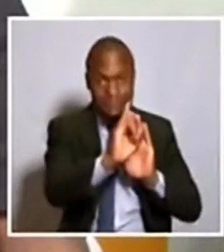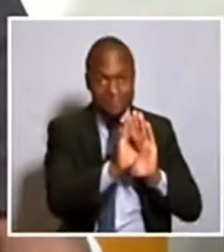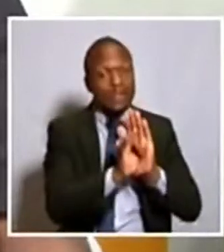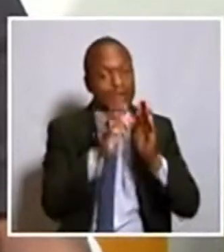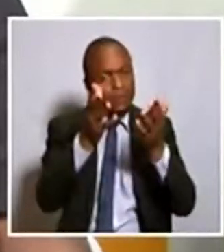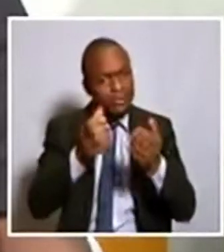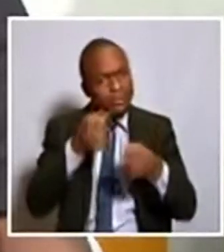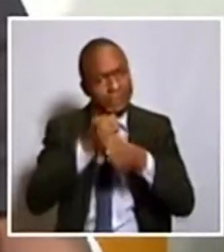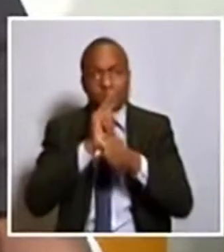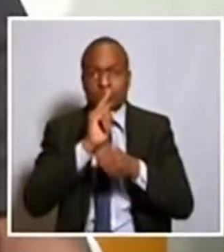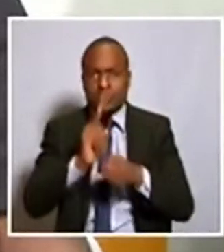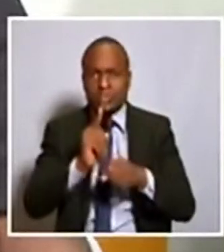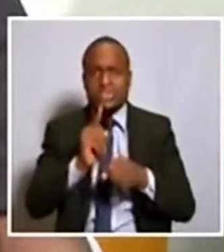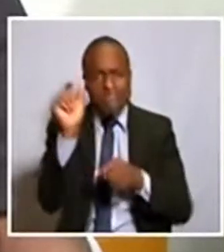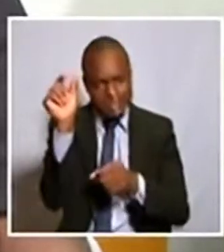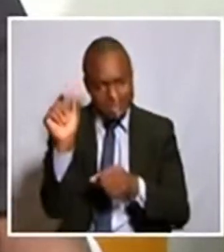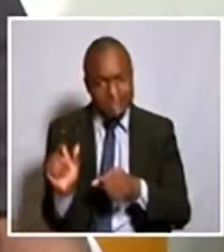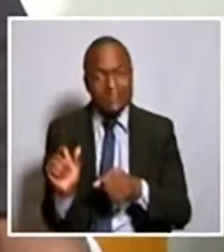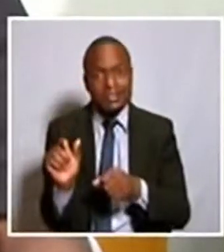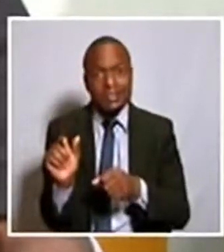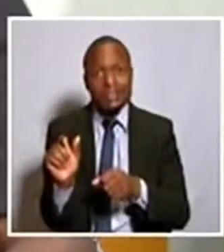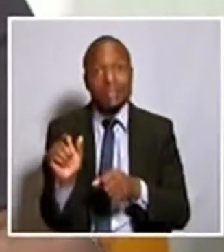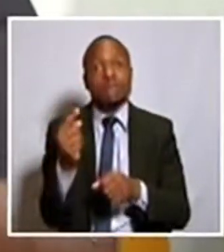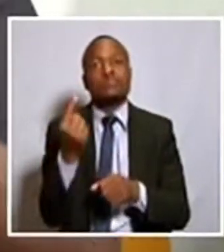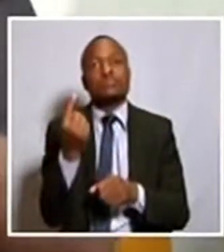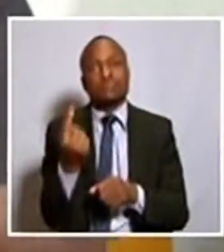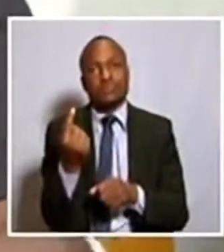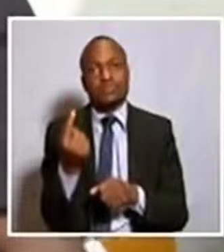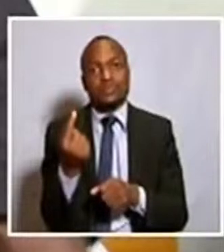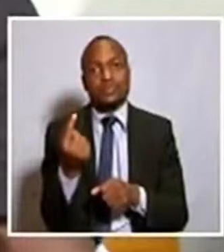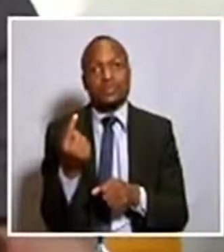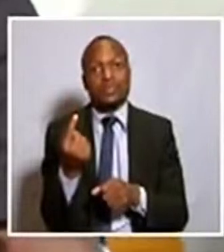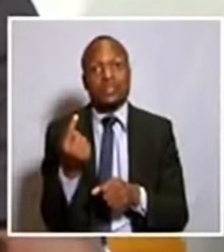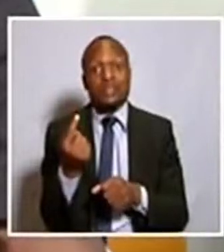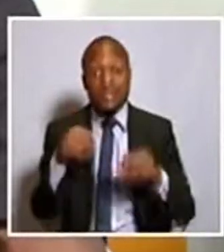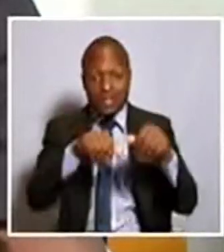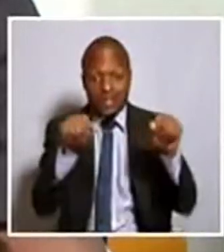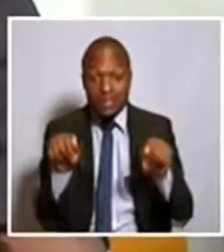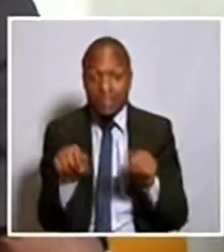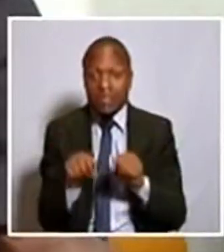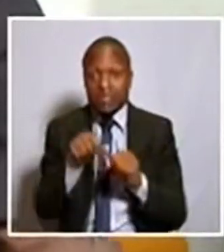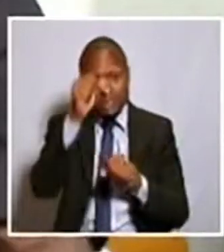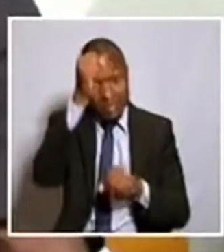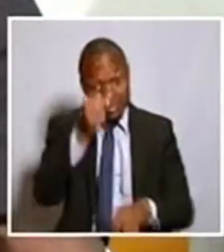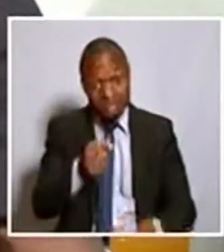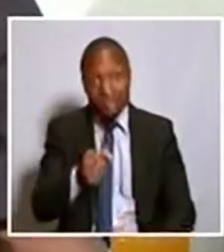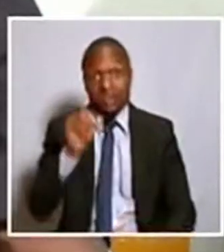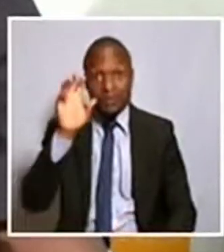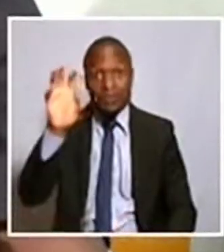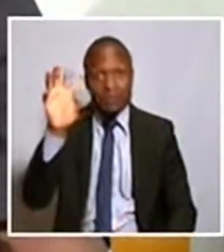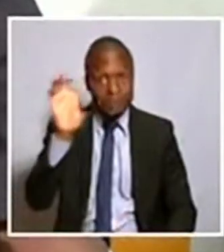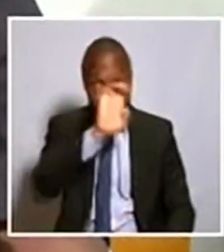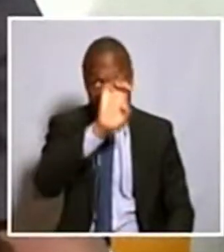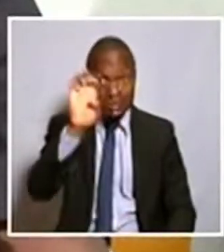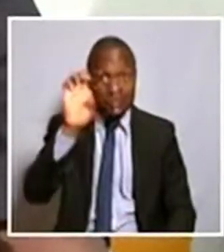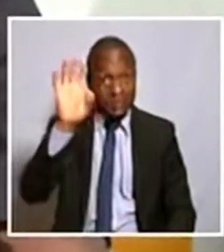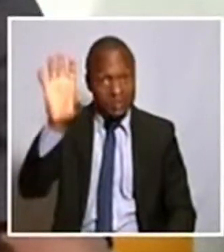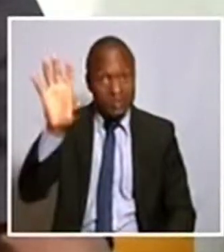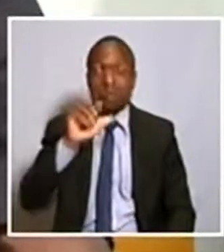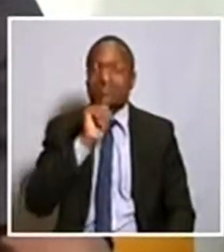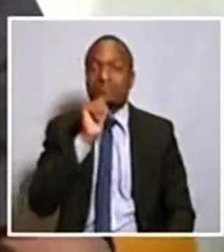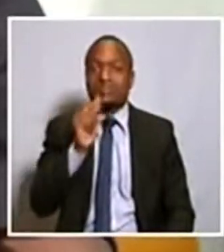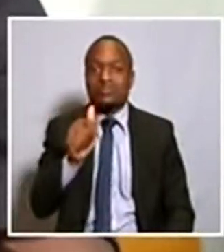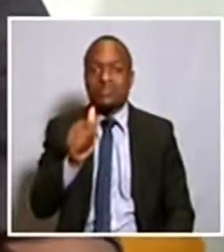want to make sure that almost each and everyone, including areas like Southern Province, Eastern Province, where they